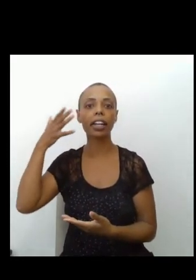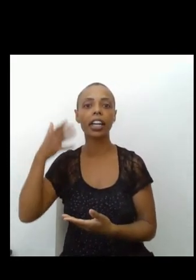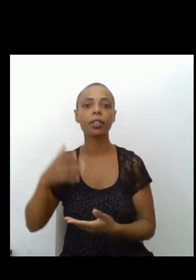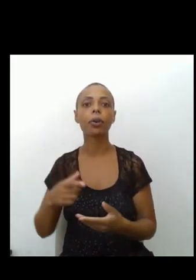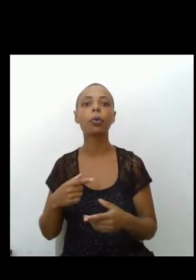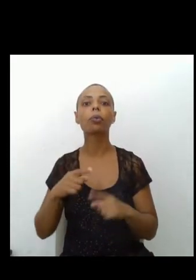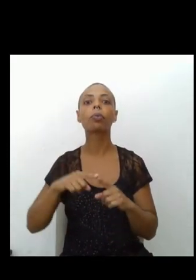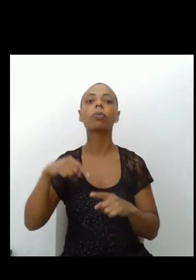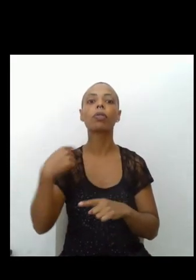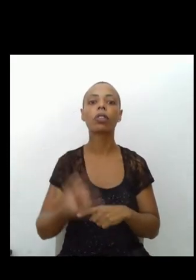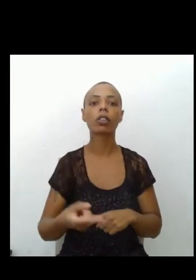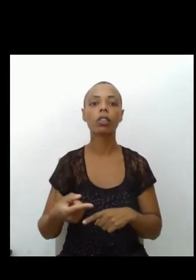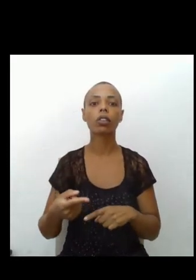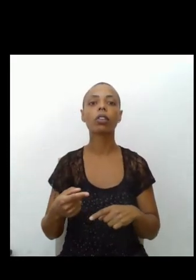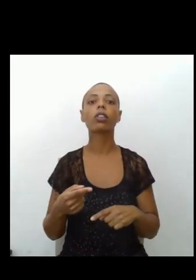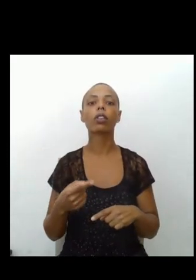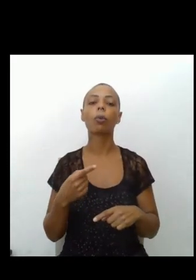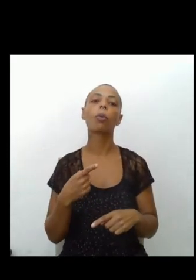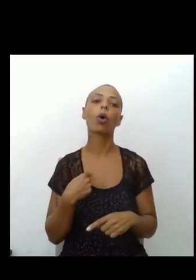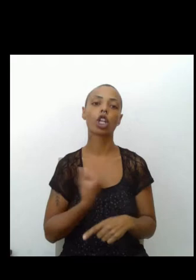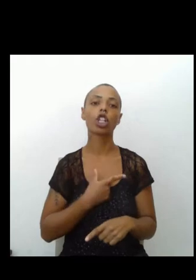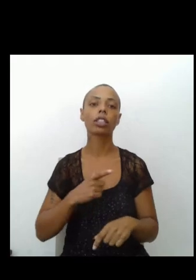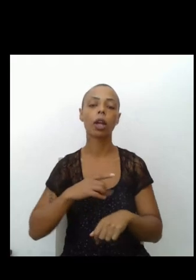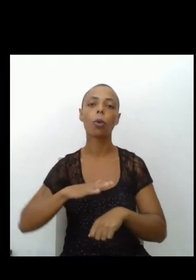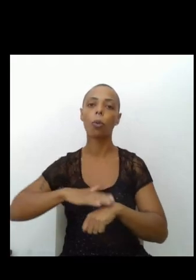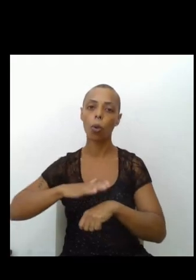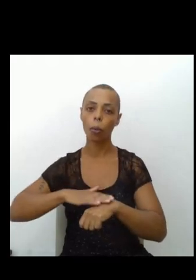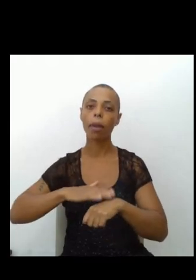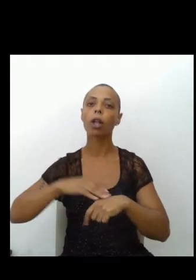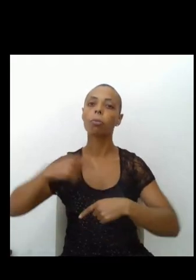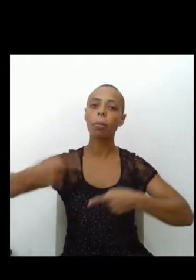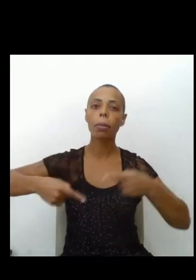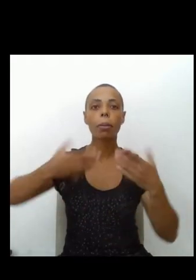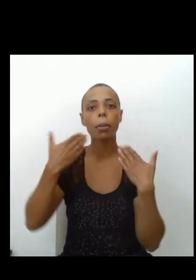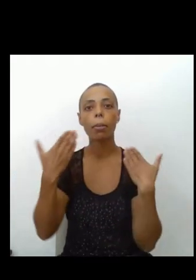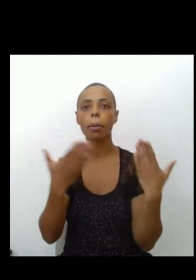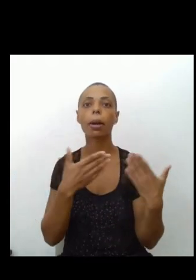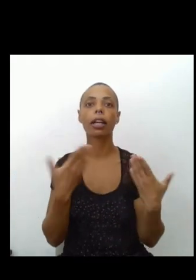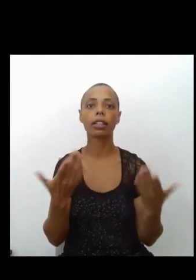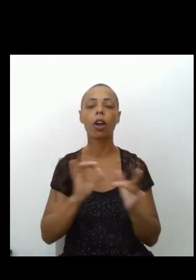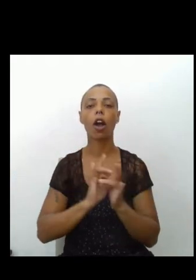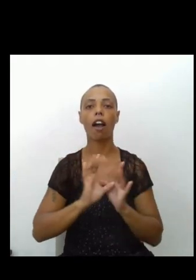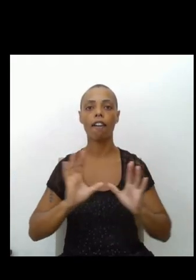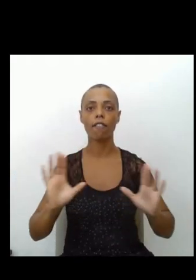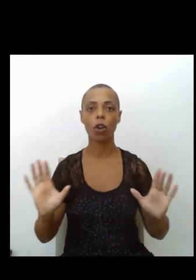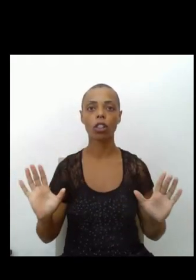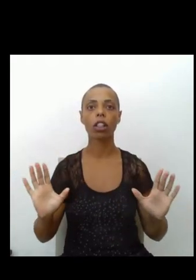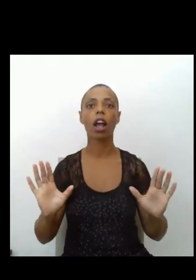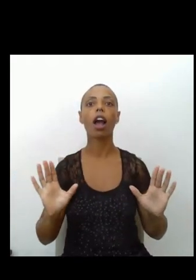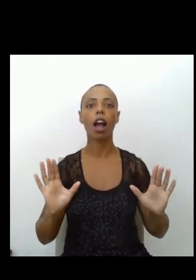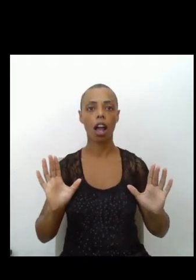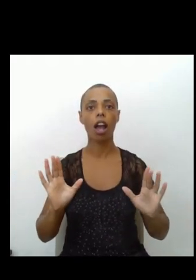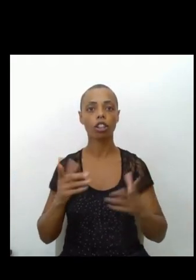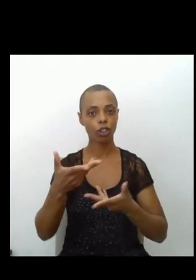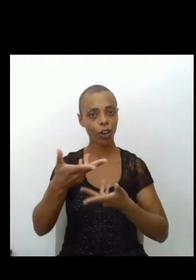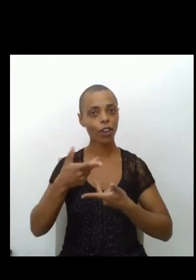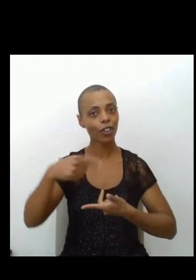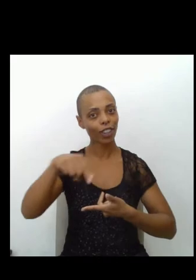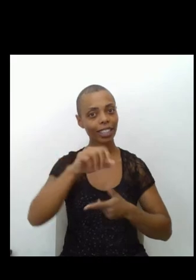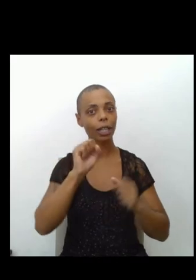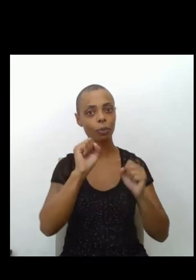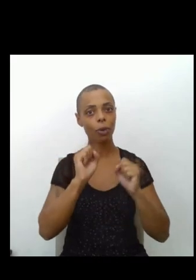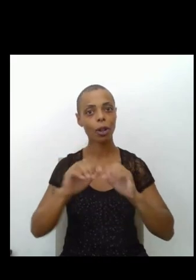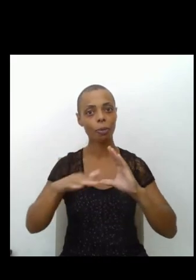joining us for this panel after the presentations we are going to have a q a session so please feel free